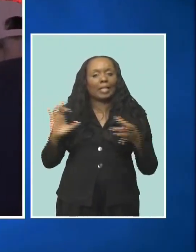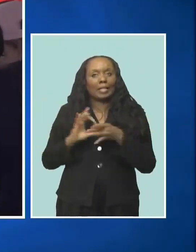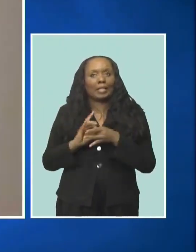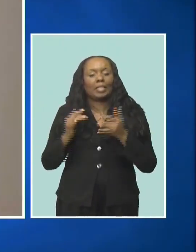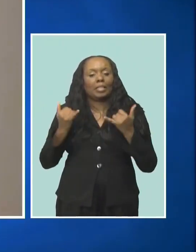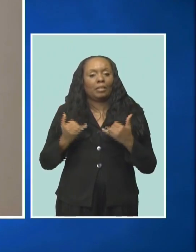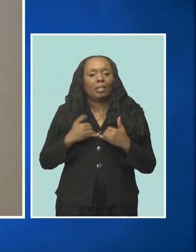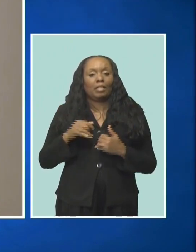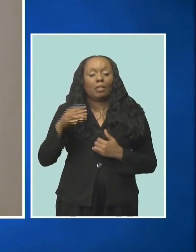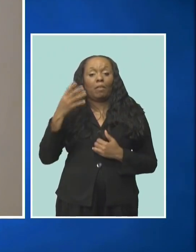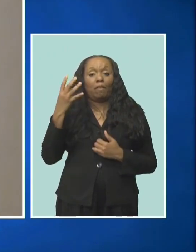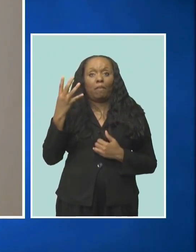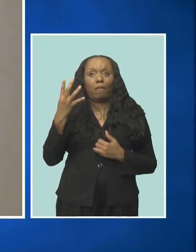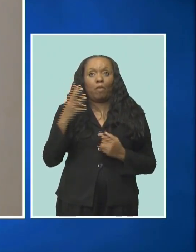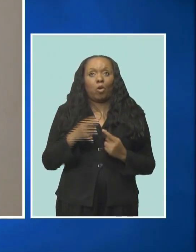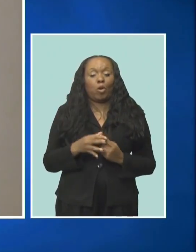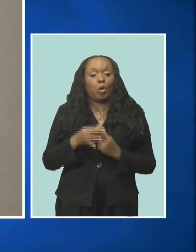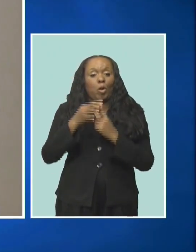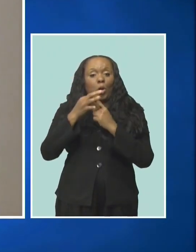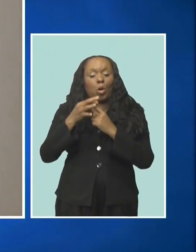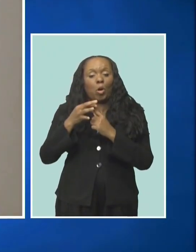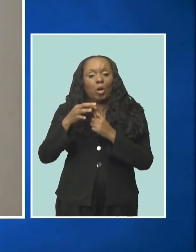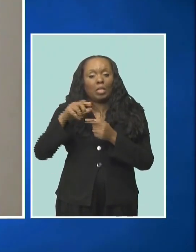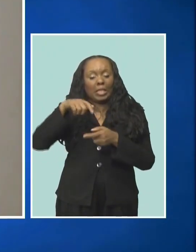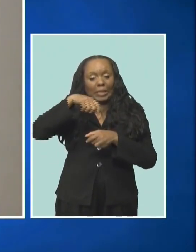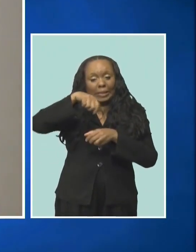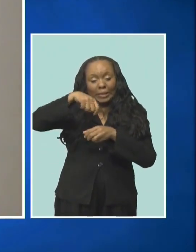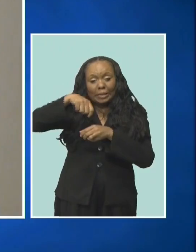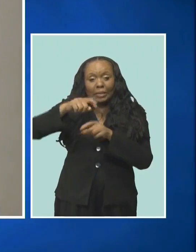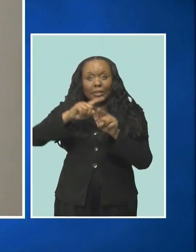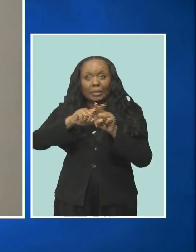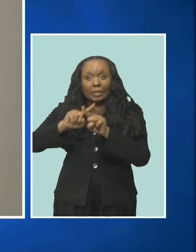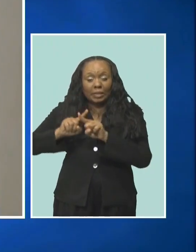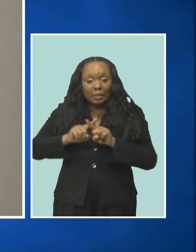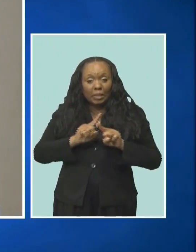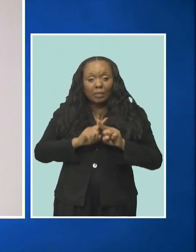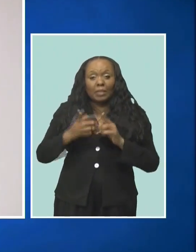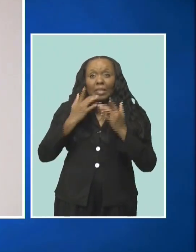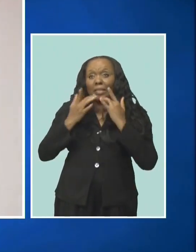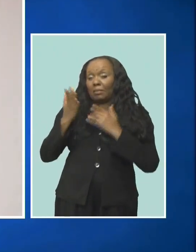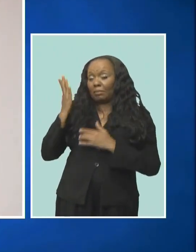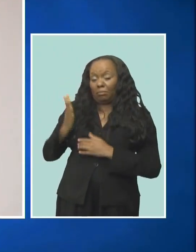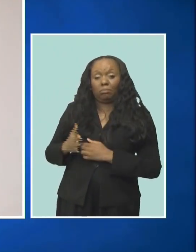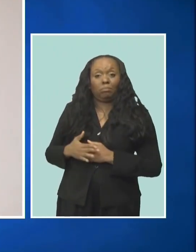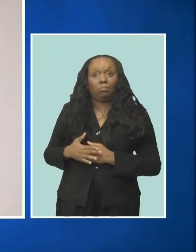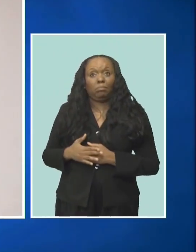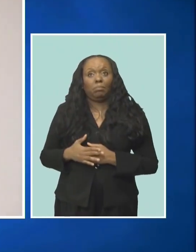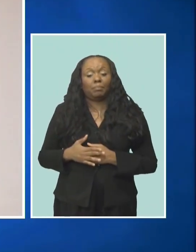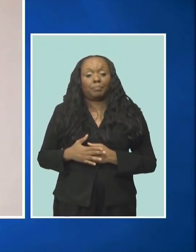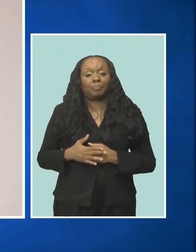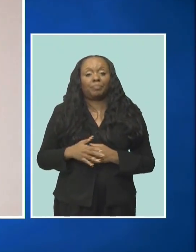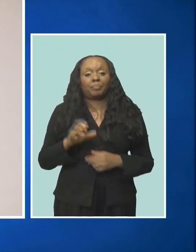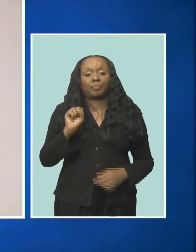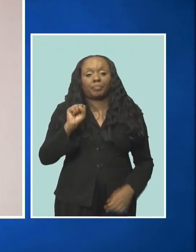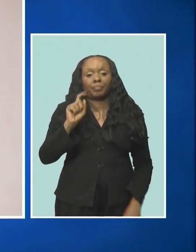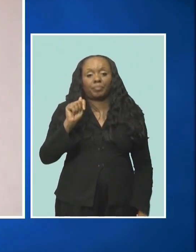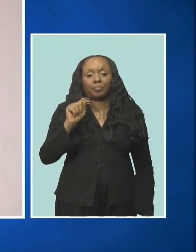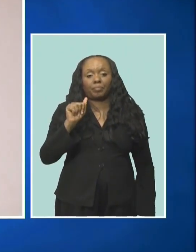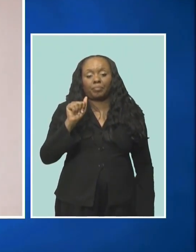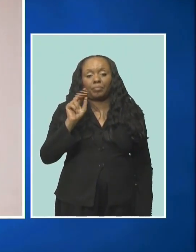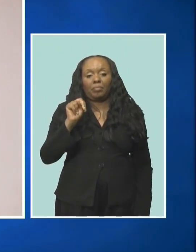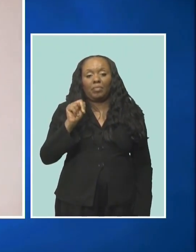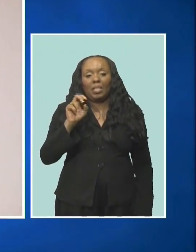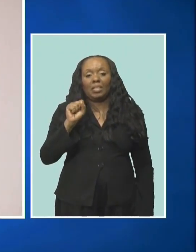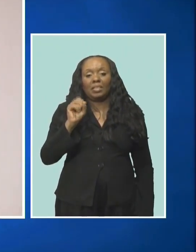alcohol: Fever, Unstoppable, Electric, and Rampin' Shop. Stansfeld Scott, Barbados commercial